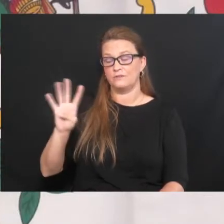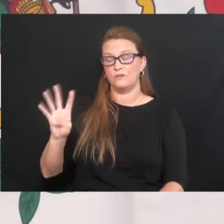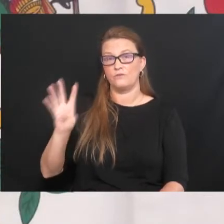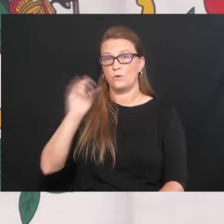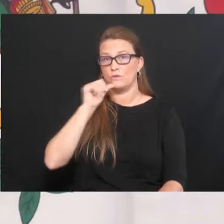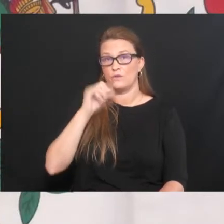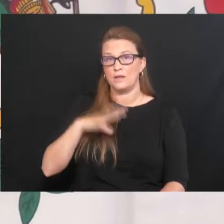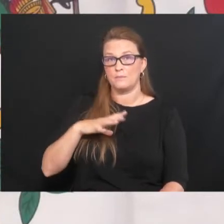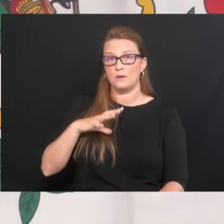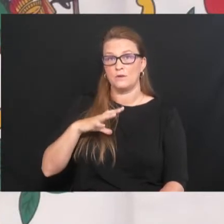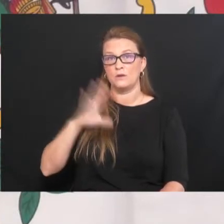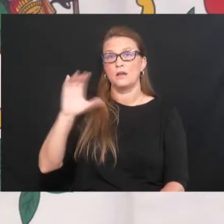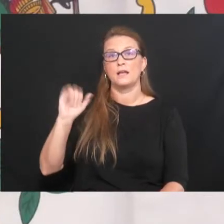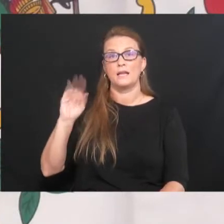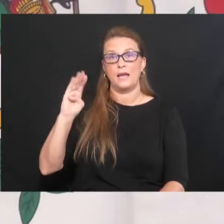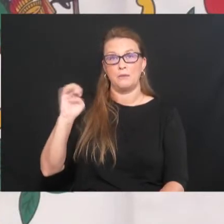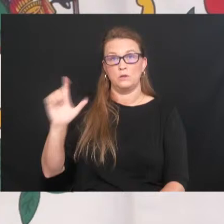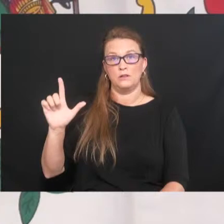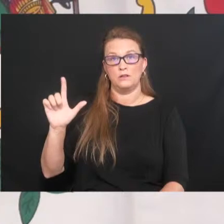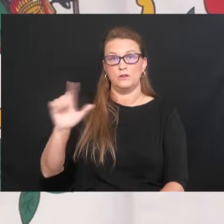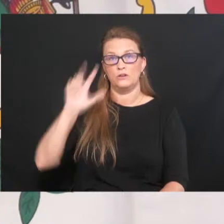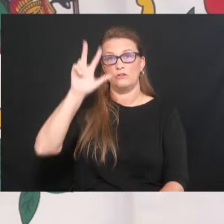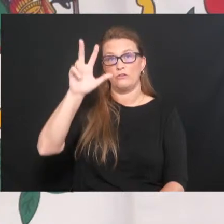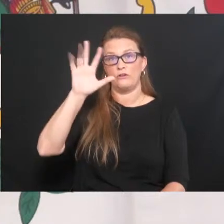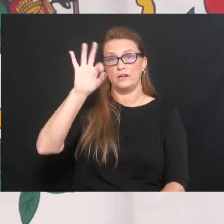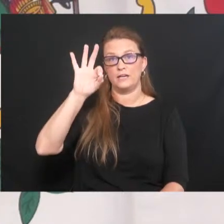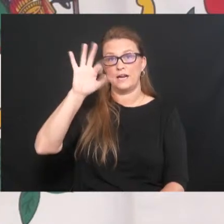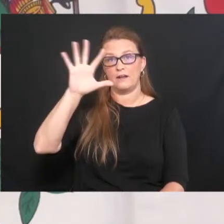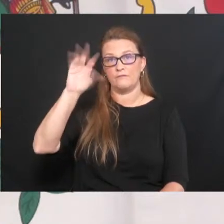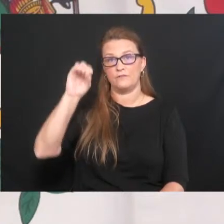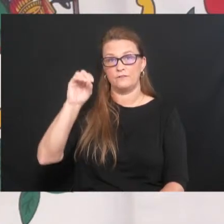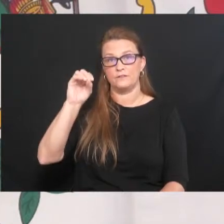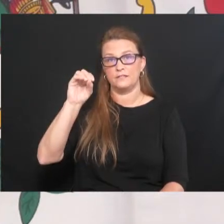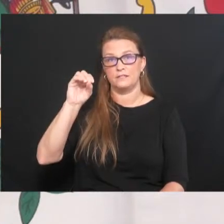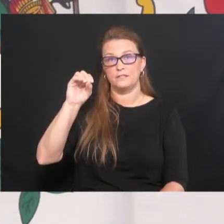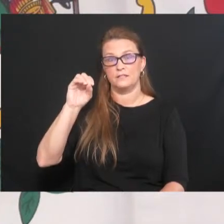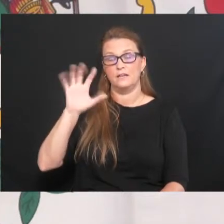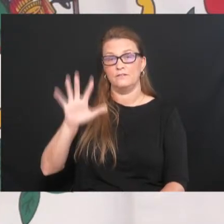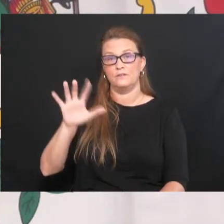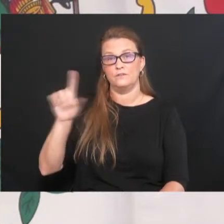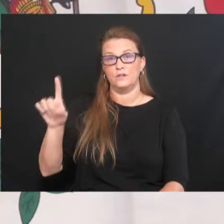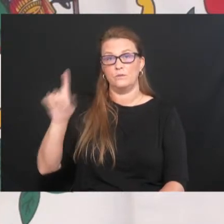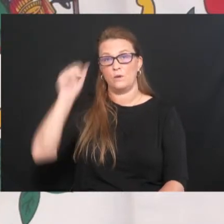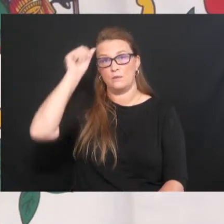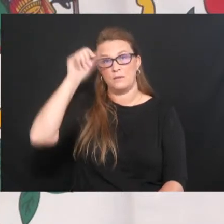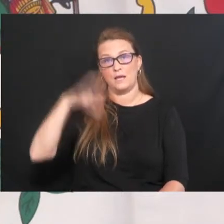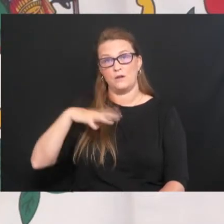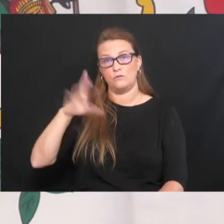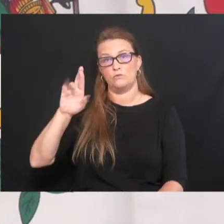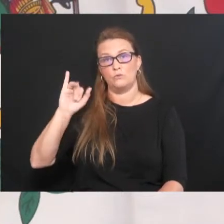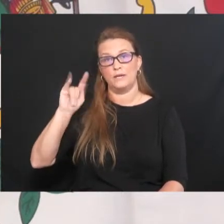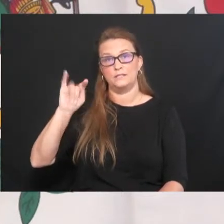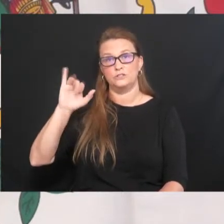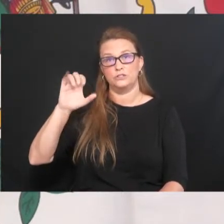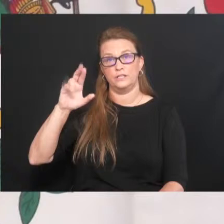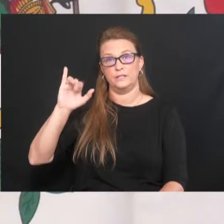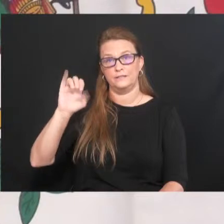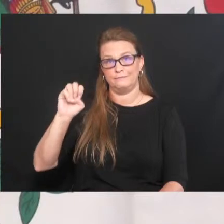74-year-old female from Cabell County. The 3,950th death is a 51-year-old male from Ritchie County.